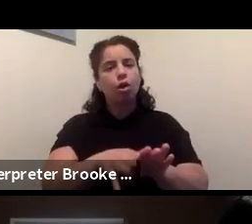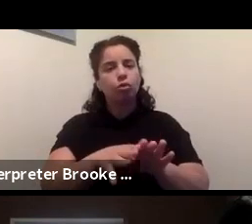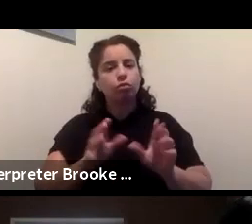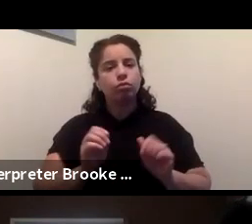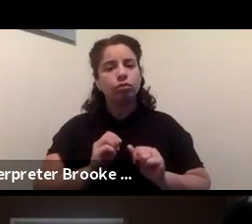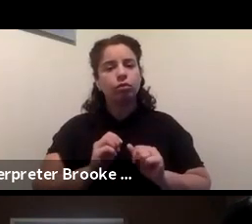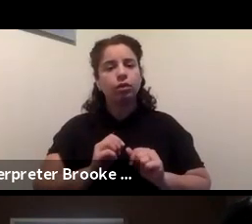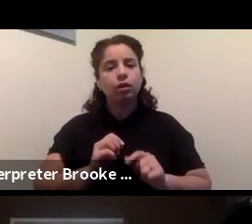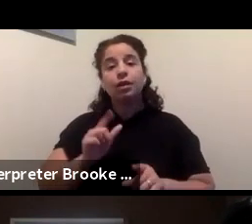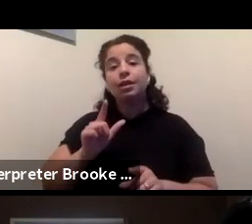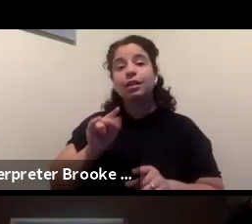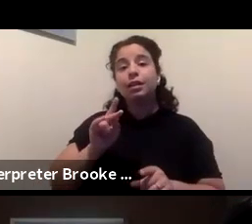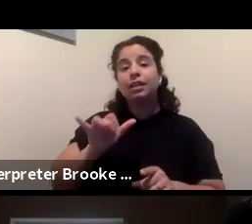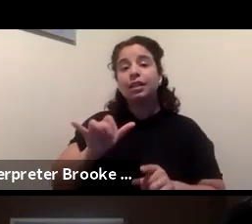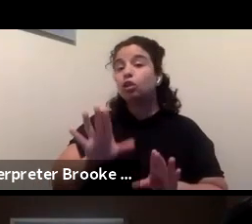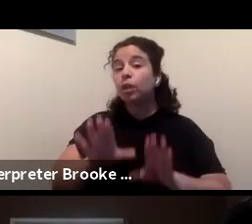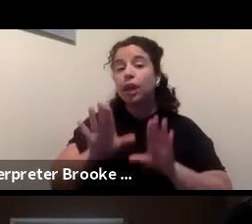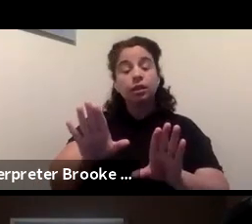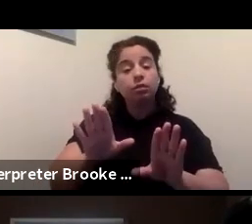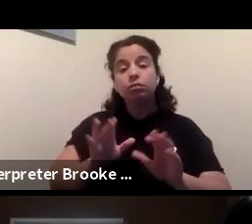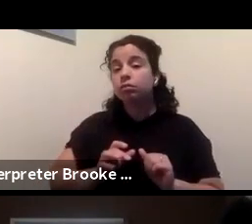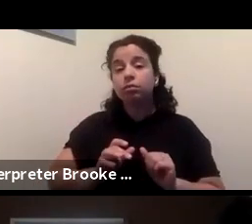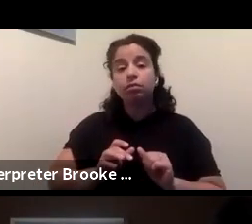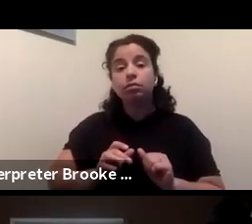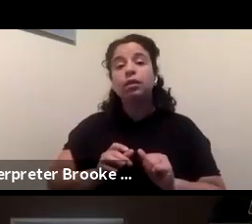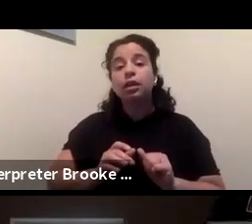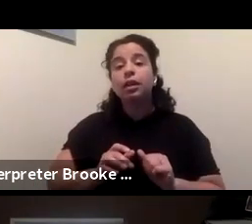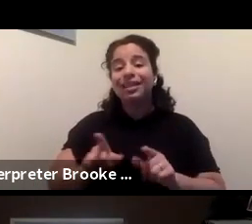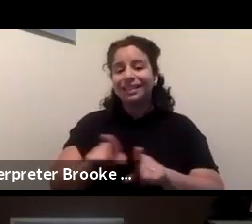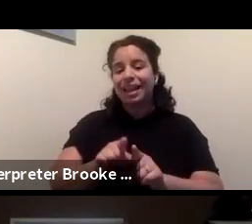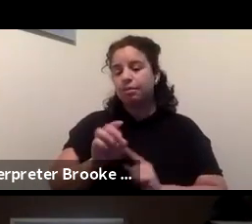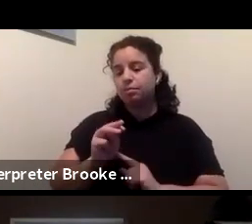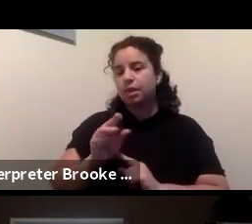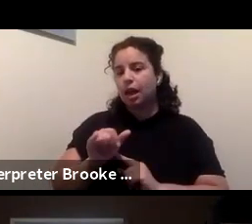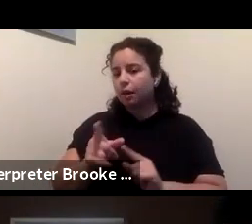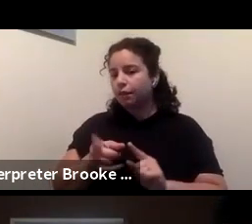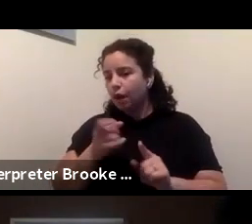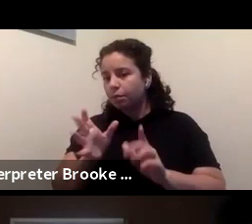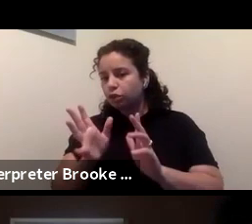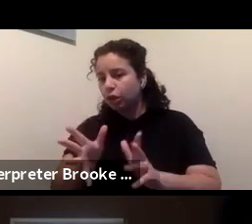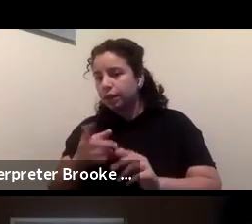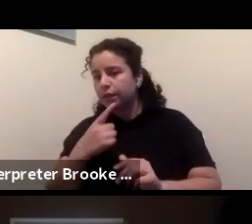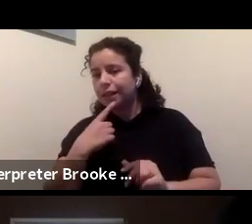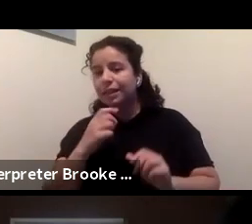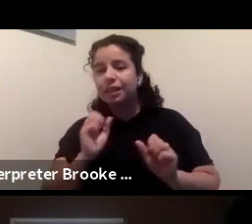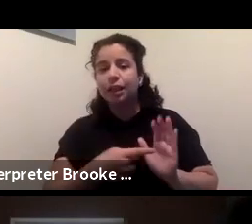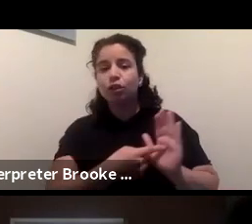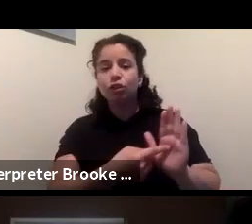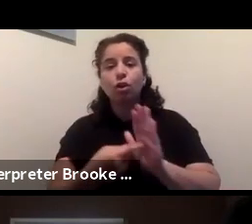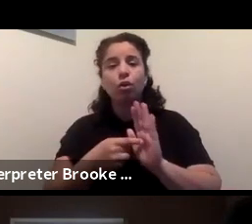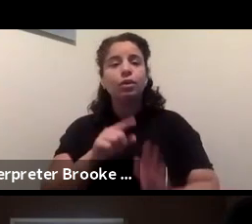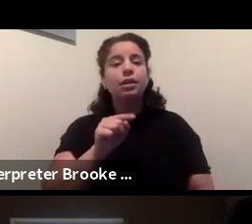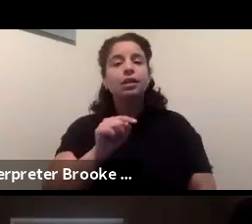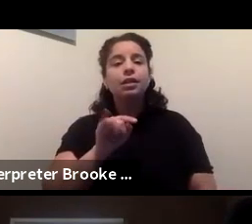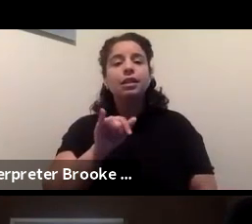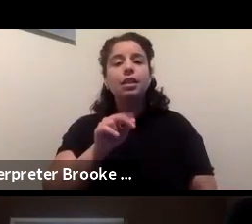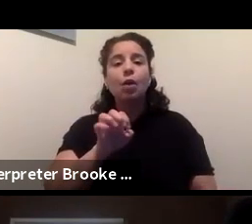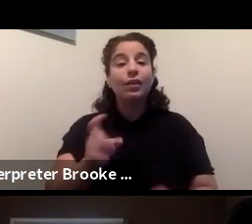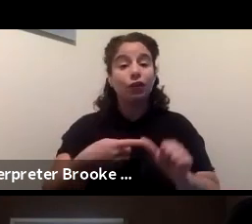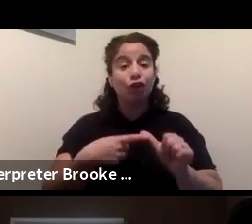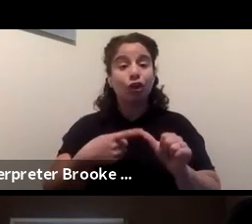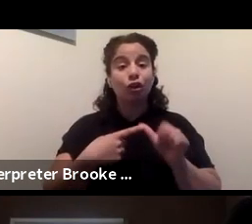Great. I just want to flag, Mia had just asked in the chat about whether we could do TRA first so that